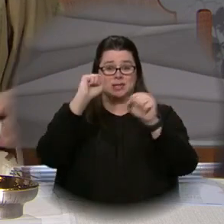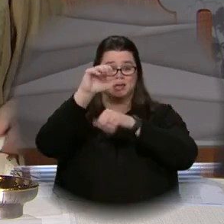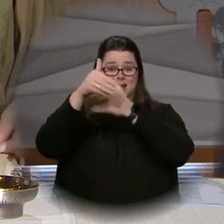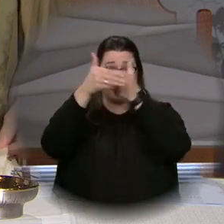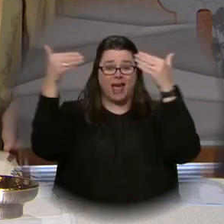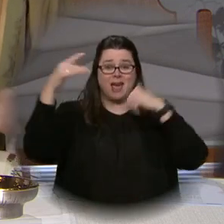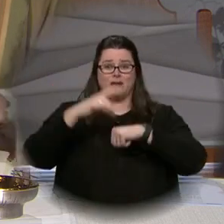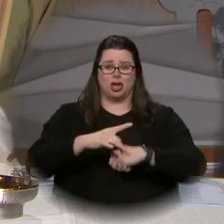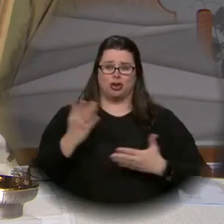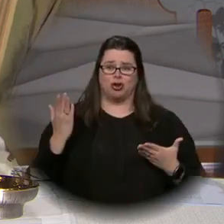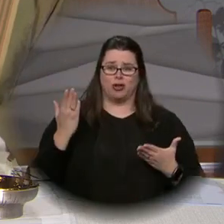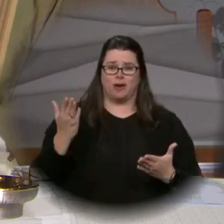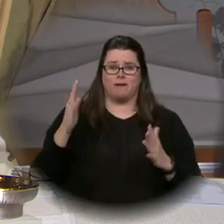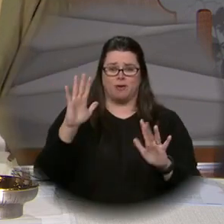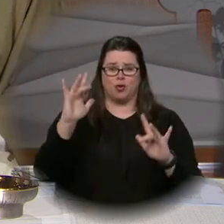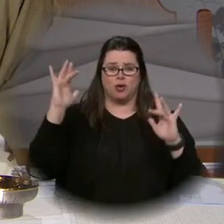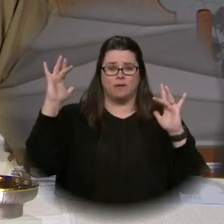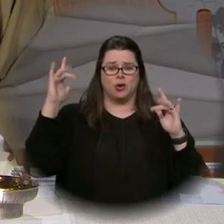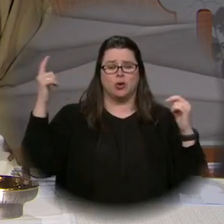Holy, holy, holy, holy Lord, God of hosts.